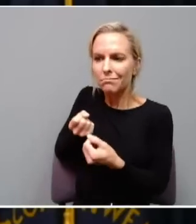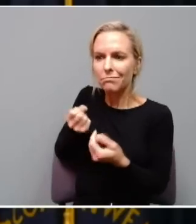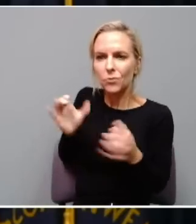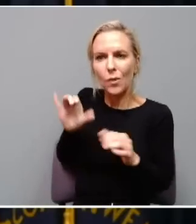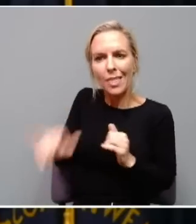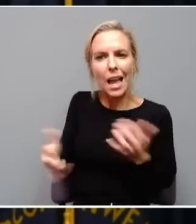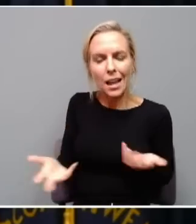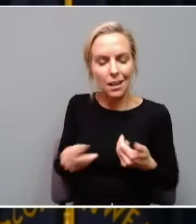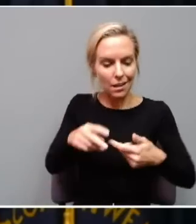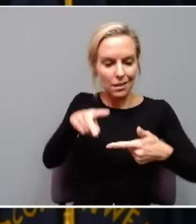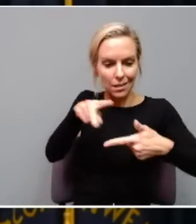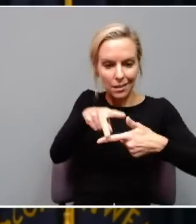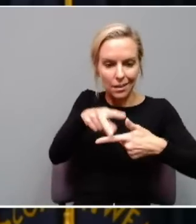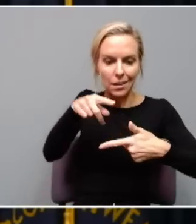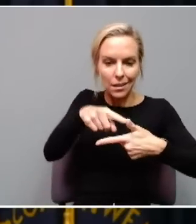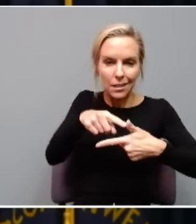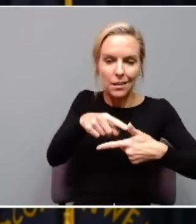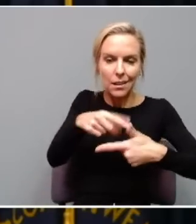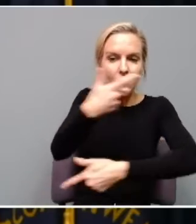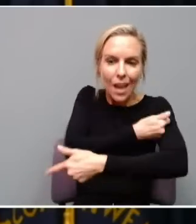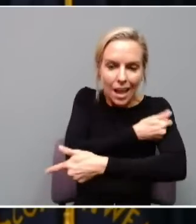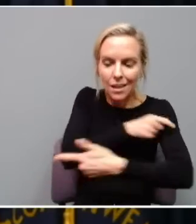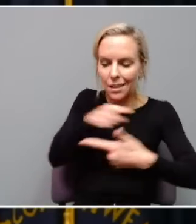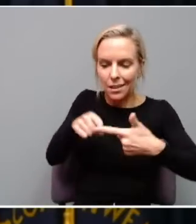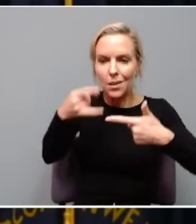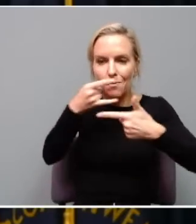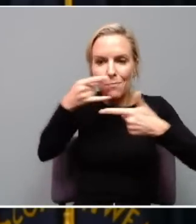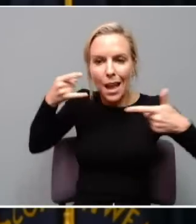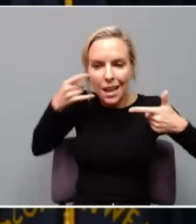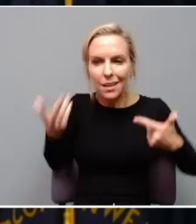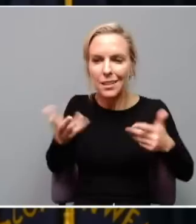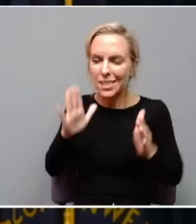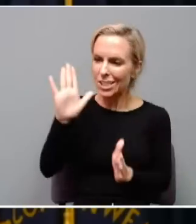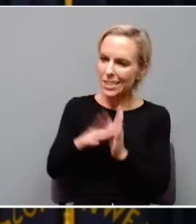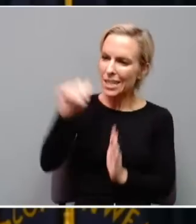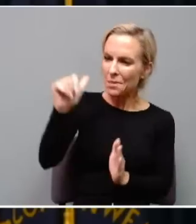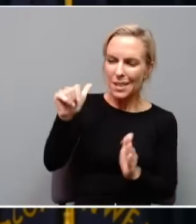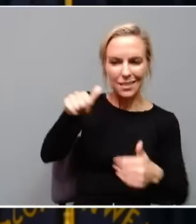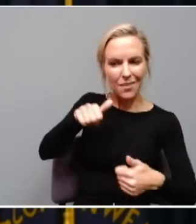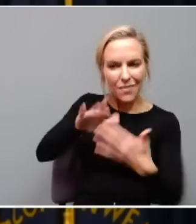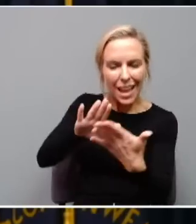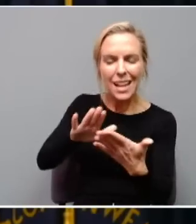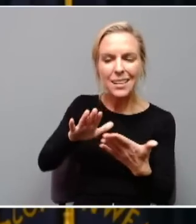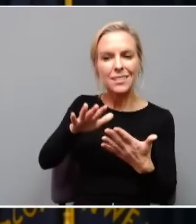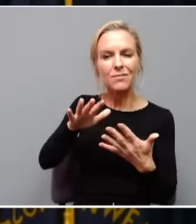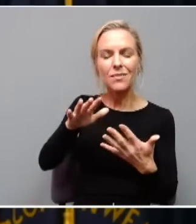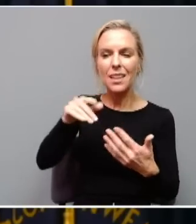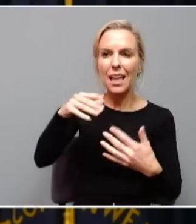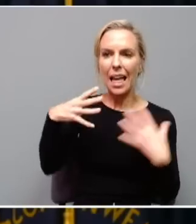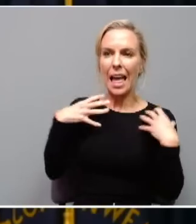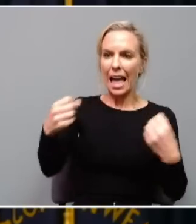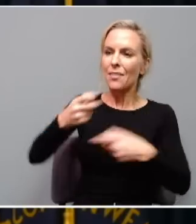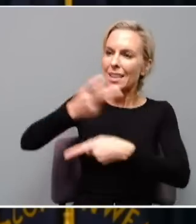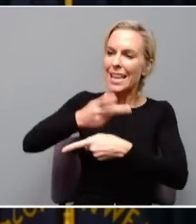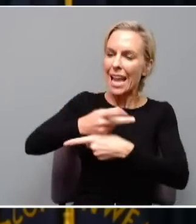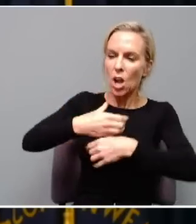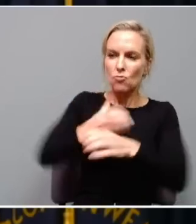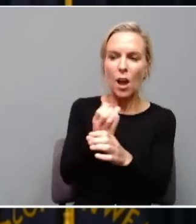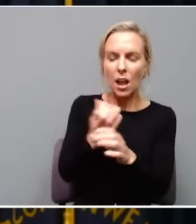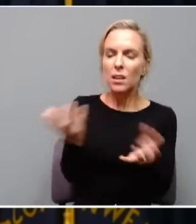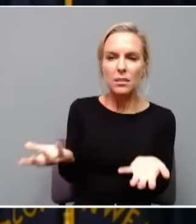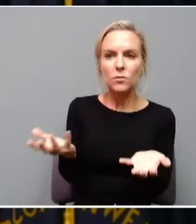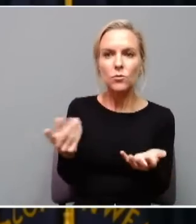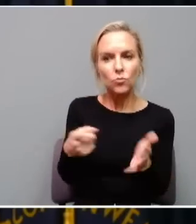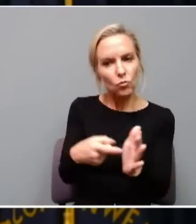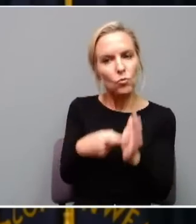wear a mask. The cheapest, most effective way of addressing our entire healthcare crisis right now would have been requiring masking